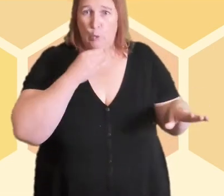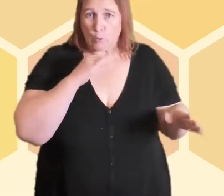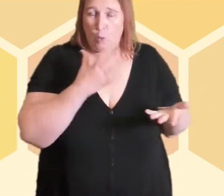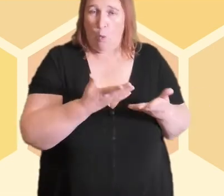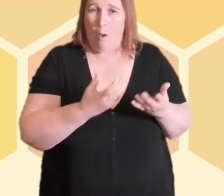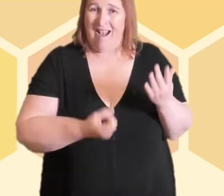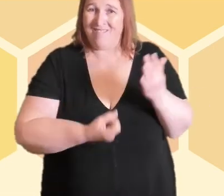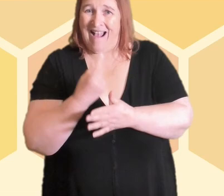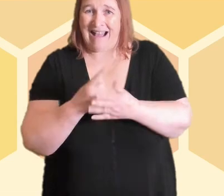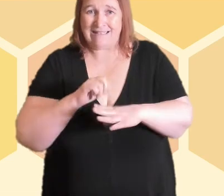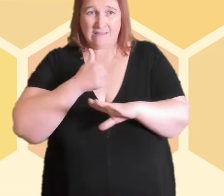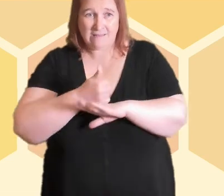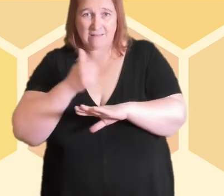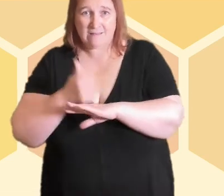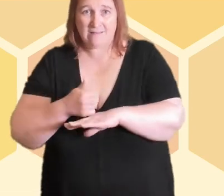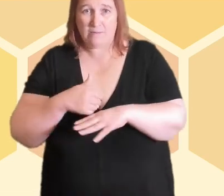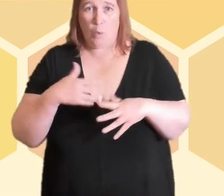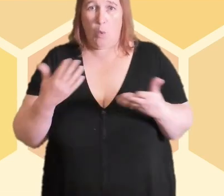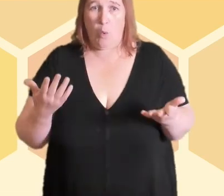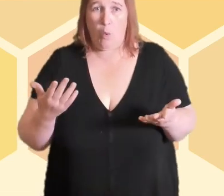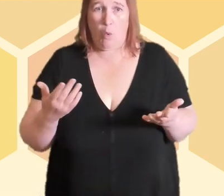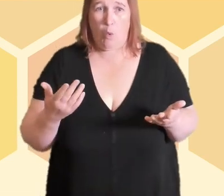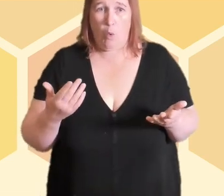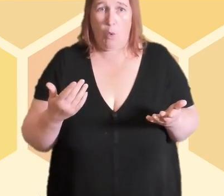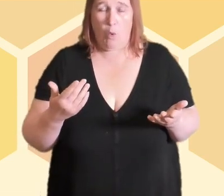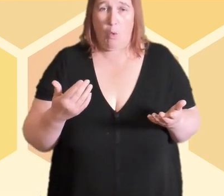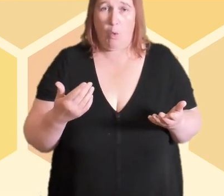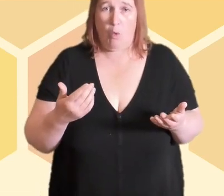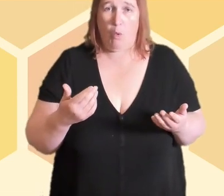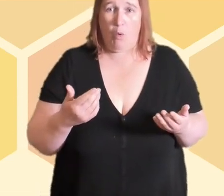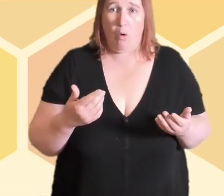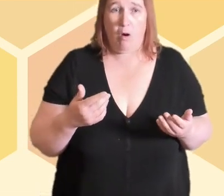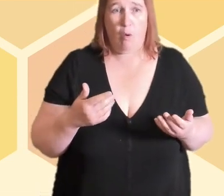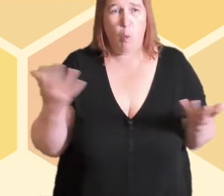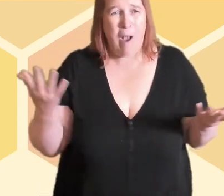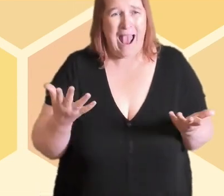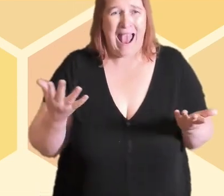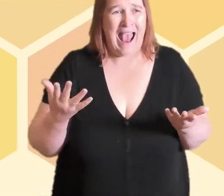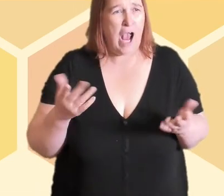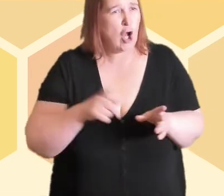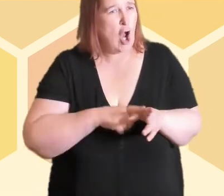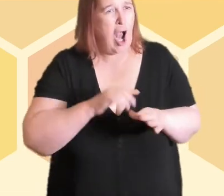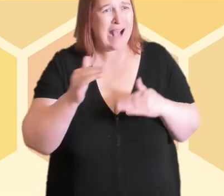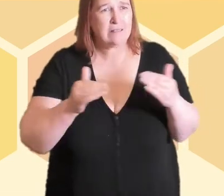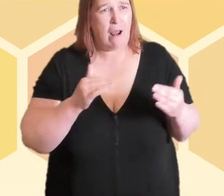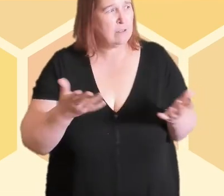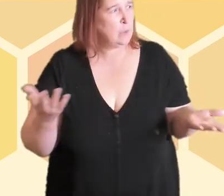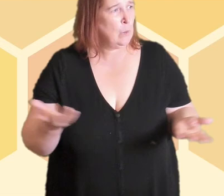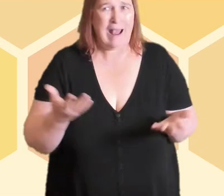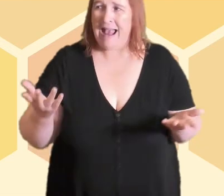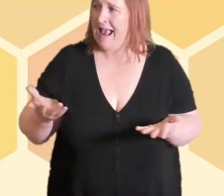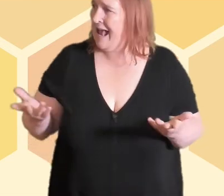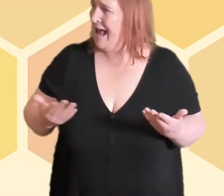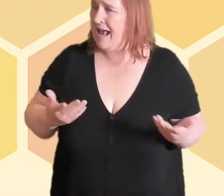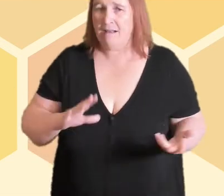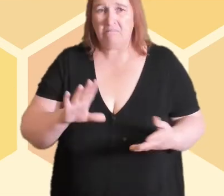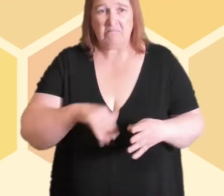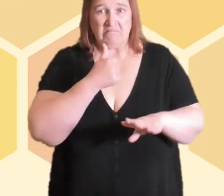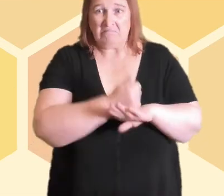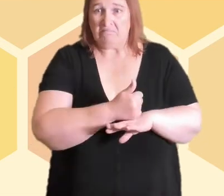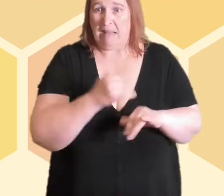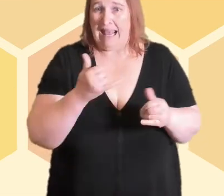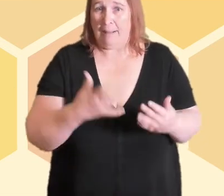an intern? Or even, could you plant a church where young adults are? But let's pause to think about